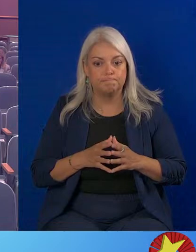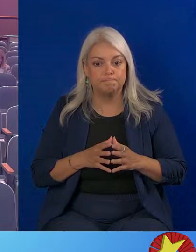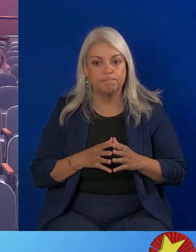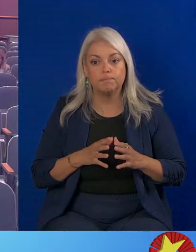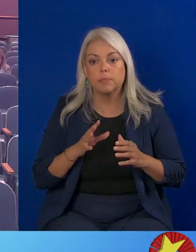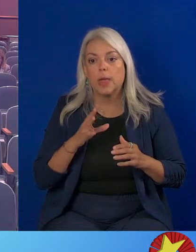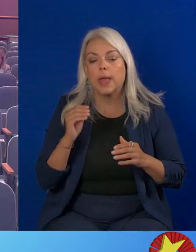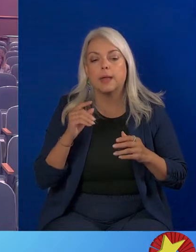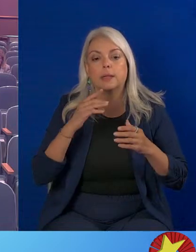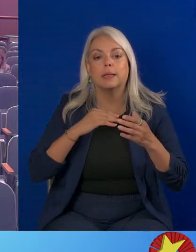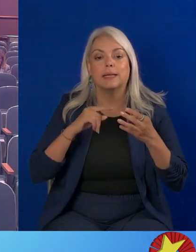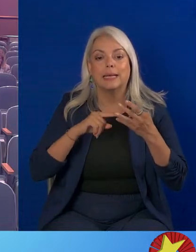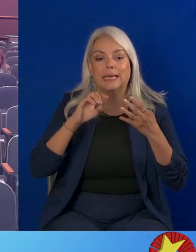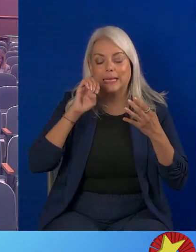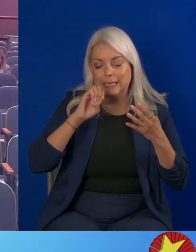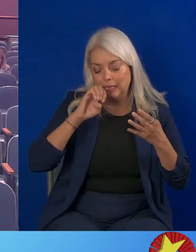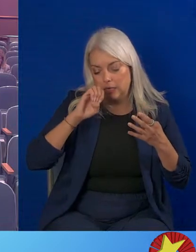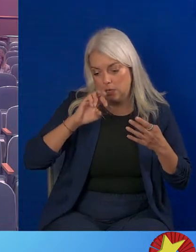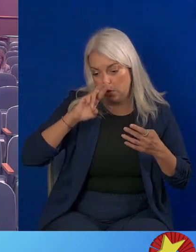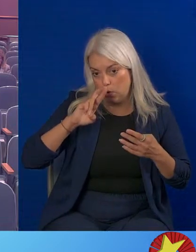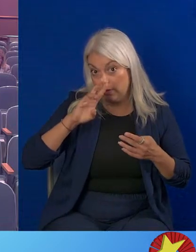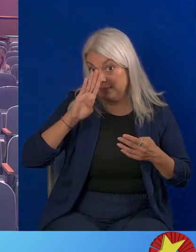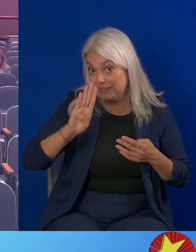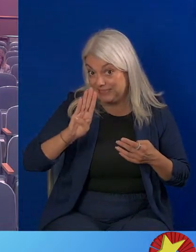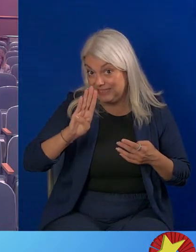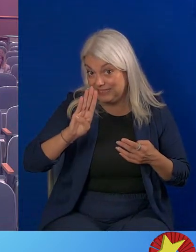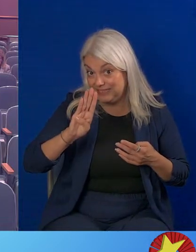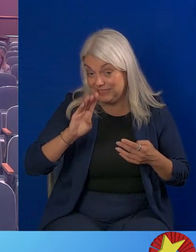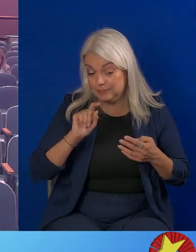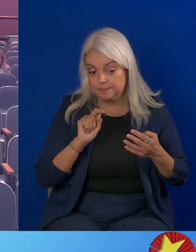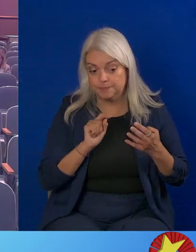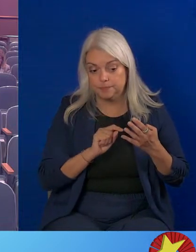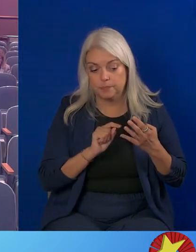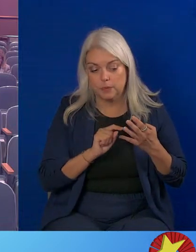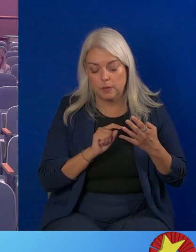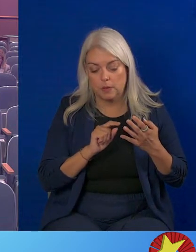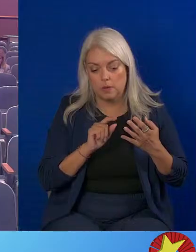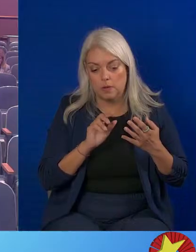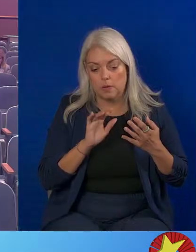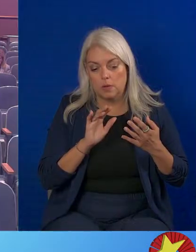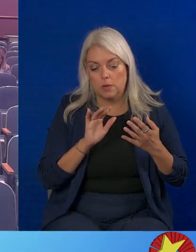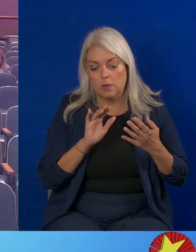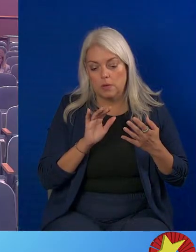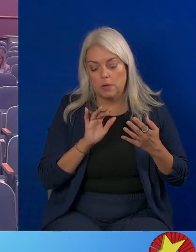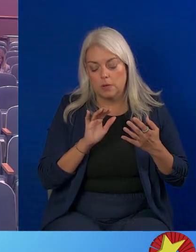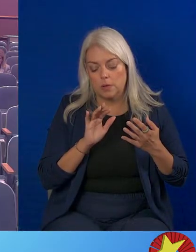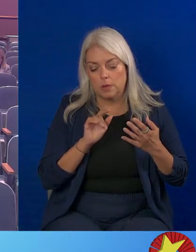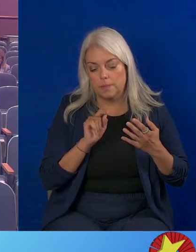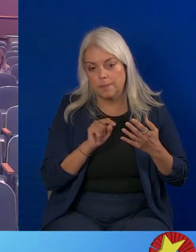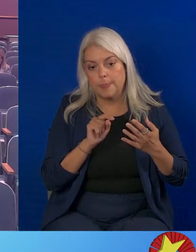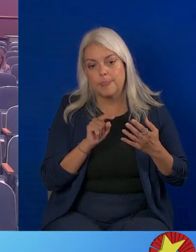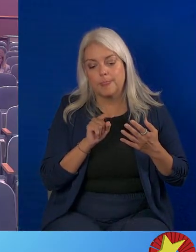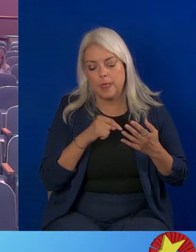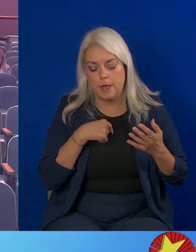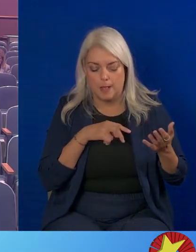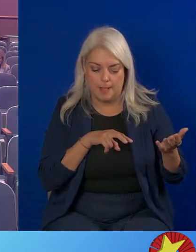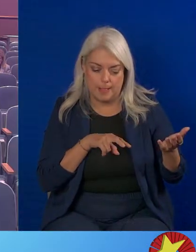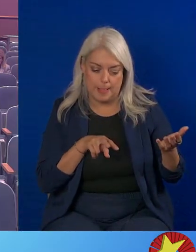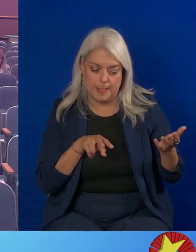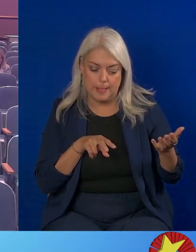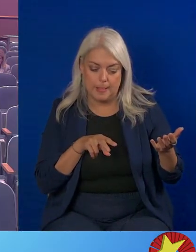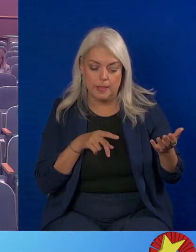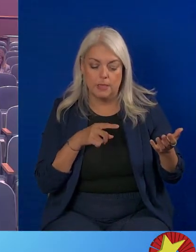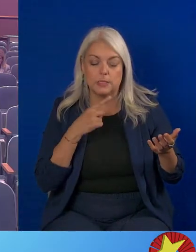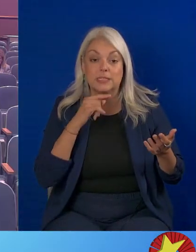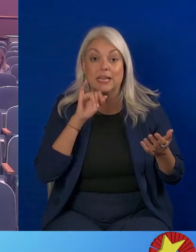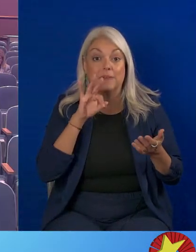then EERB, this is basically just adding on that if students